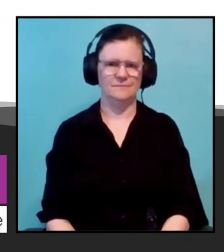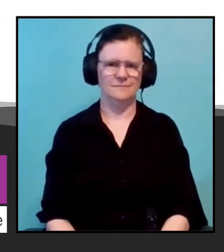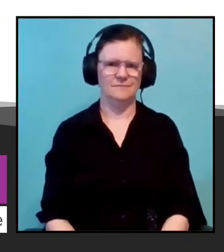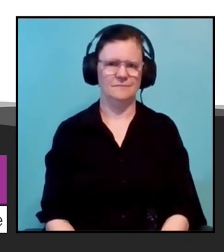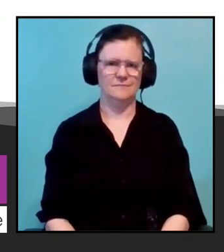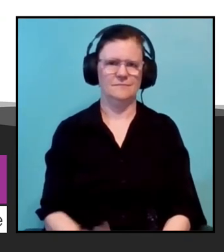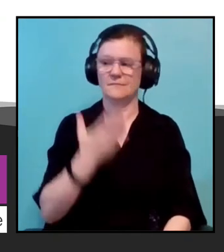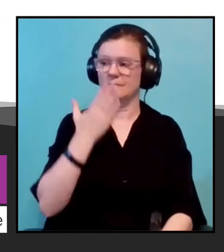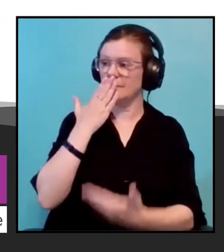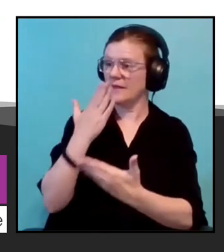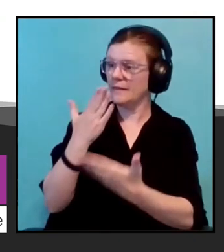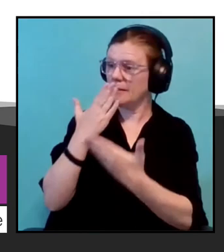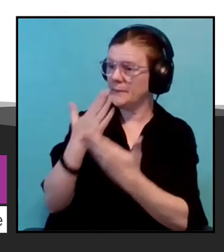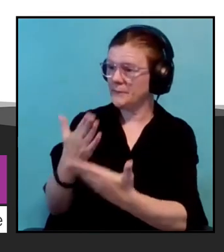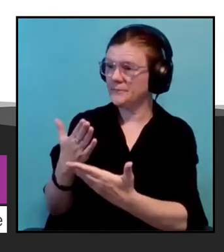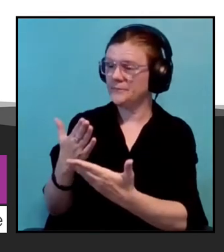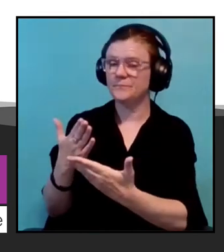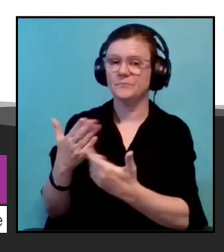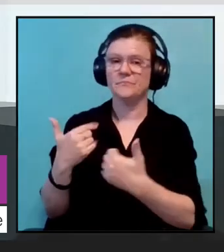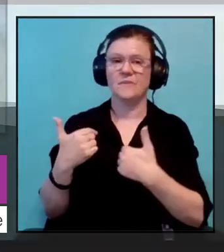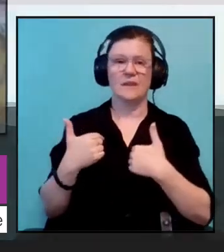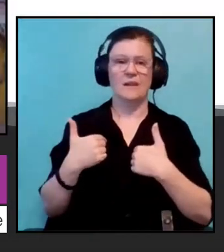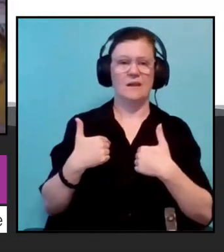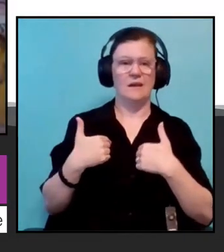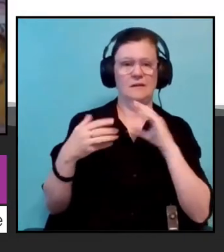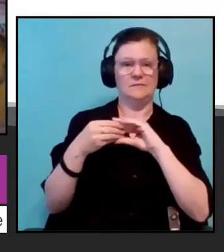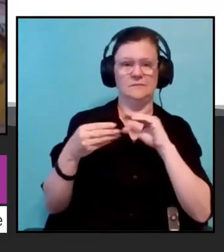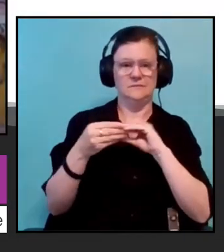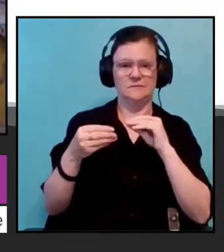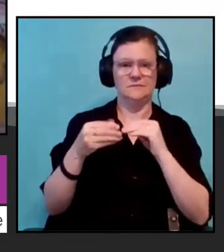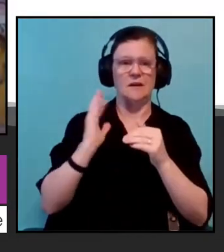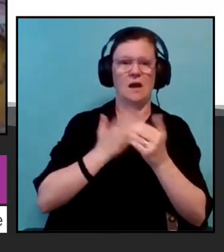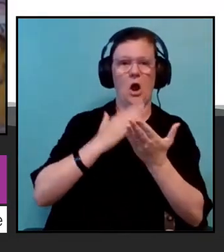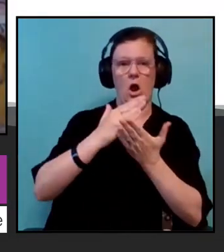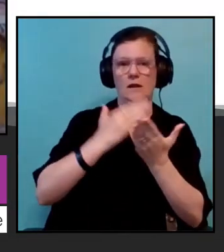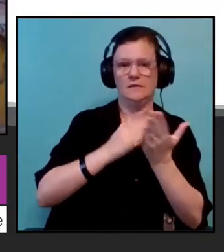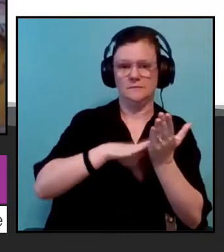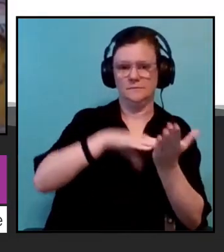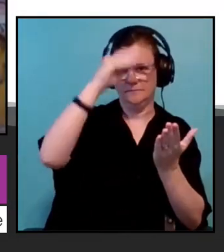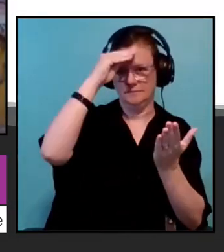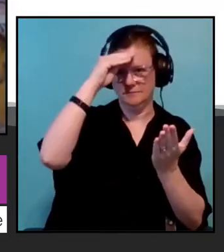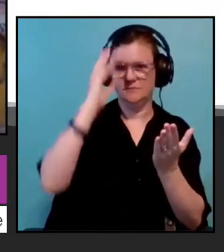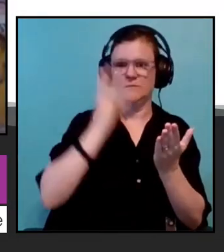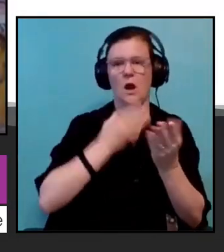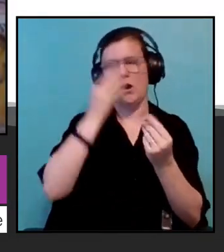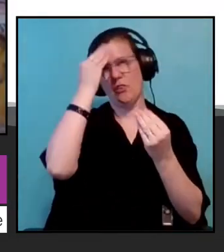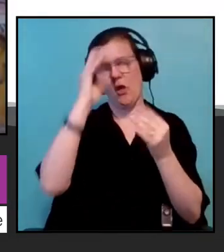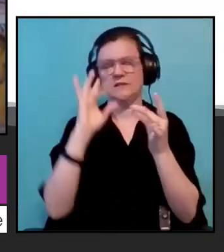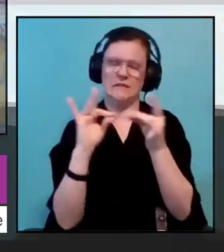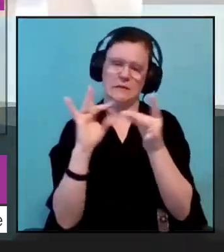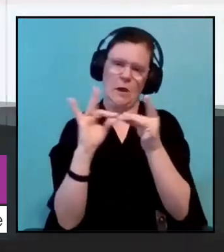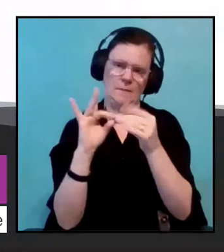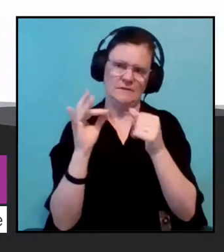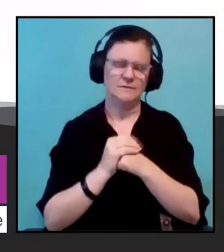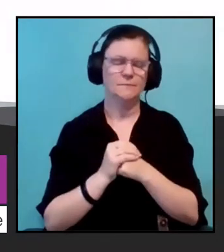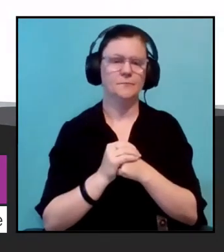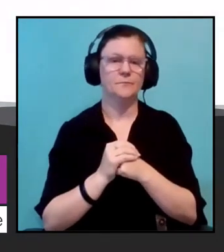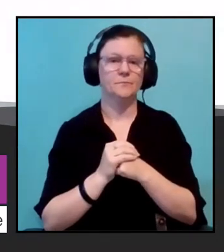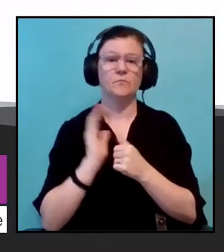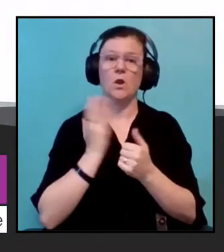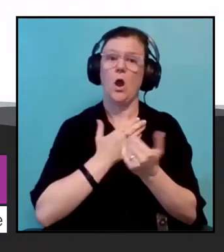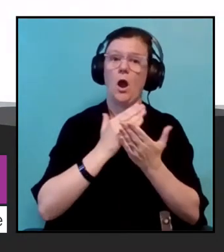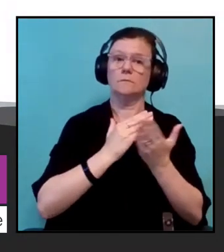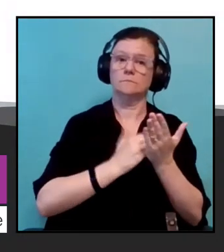Thanks, Mon and Brianna. I'll be chatting more about some of the takeaways and our lingering thoughts and comments. Some of our